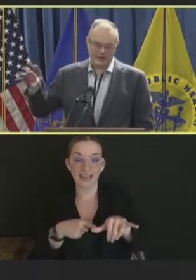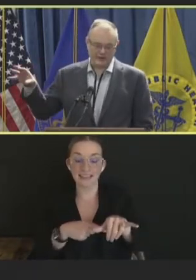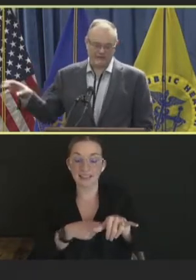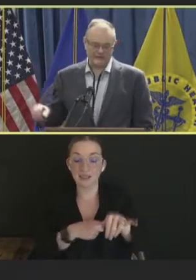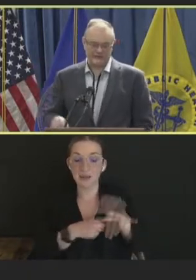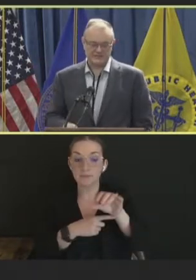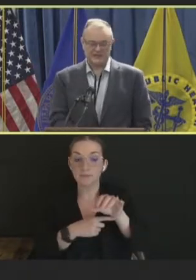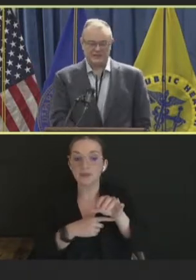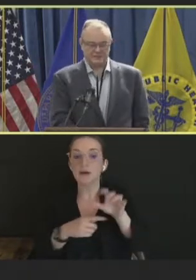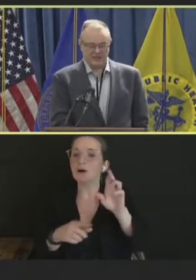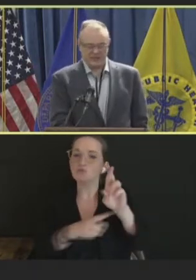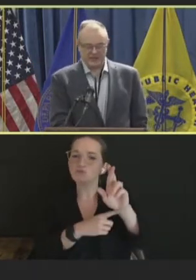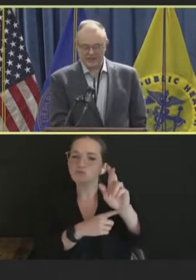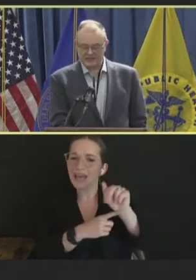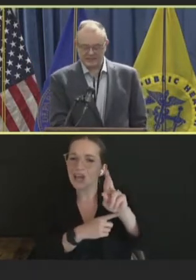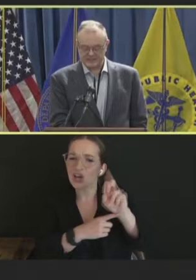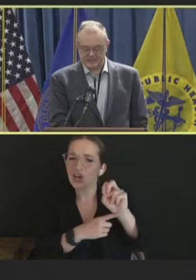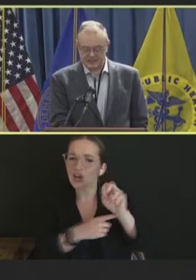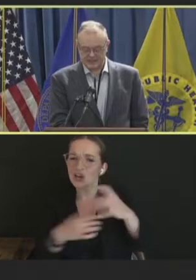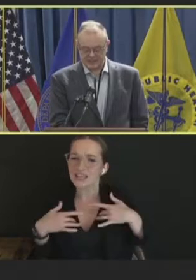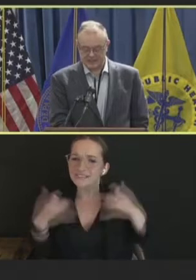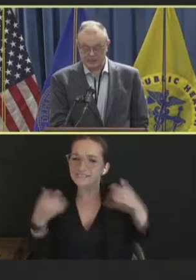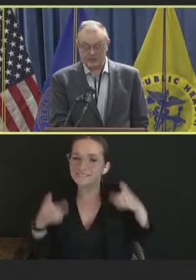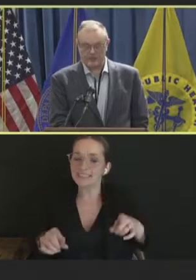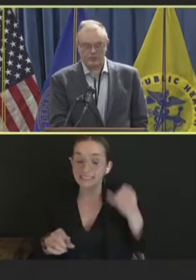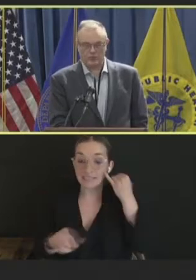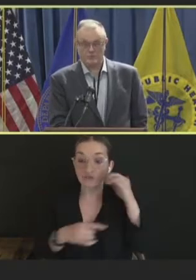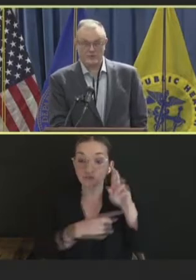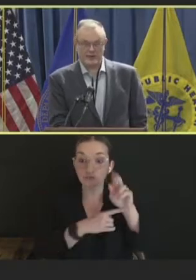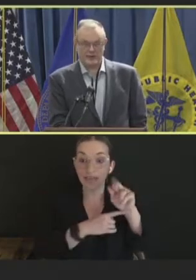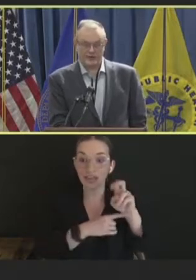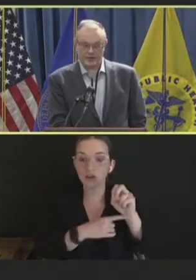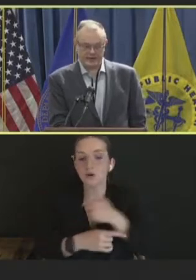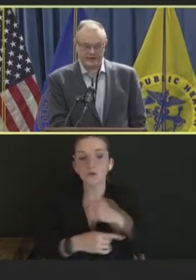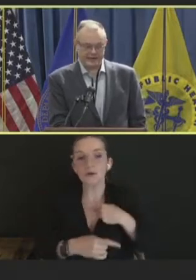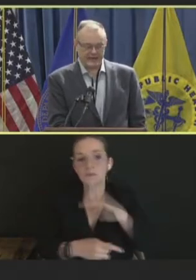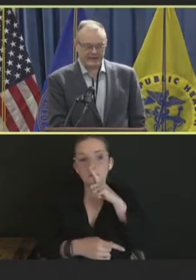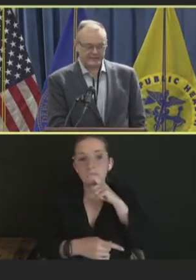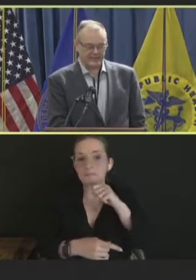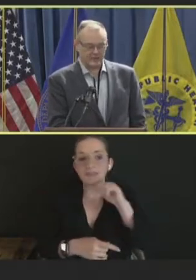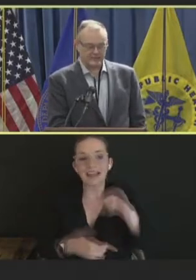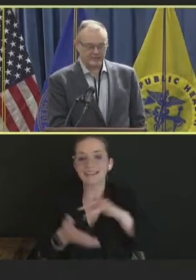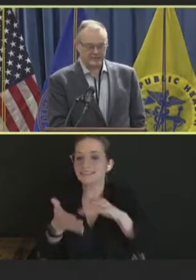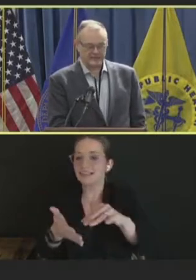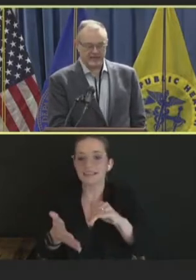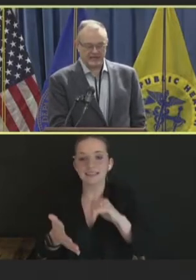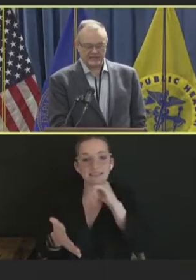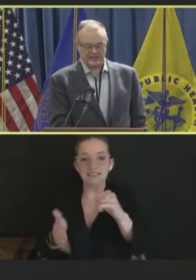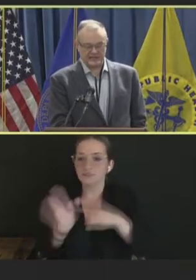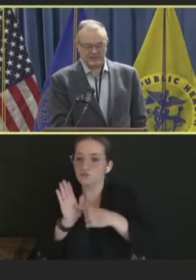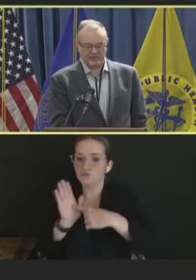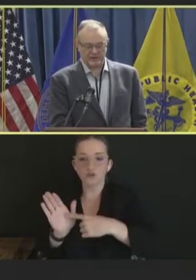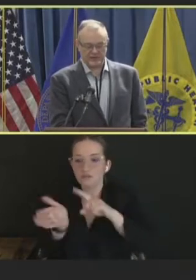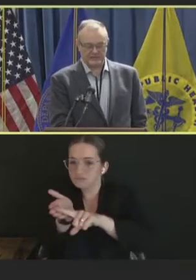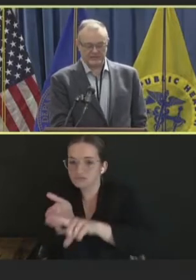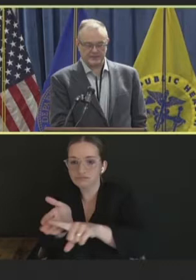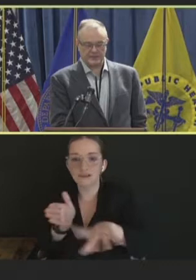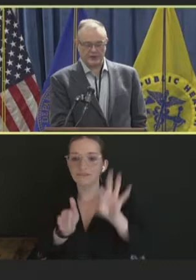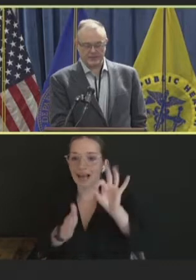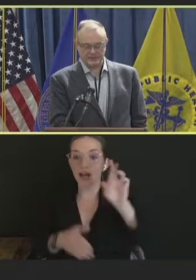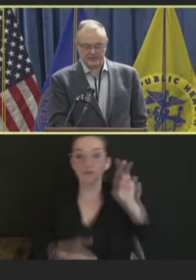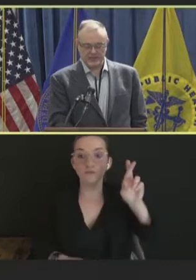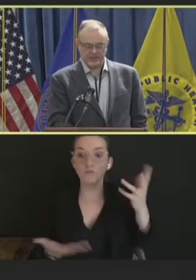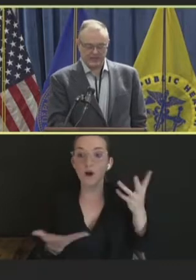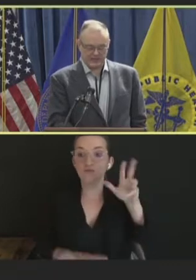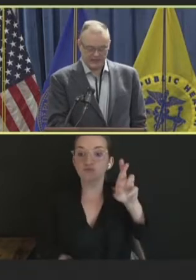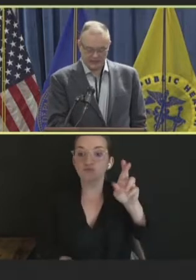rare events, it is we weren't powered at all. And again, this study wasn't designed for that